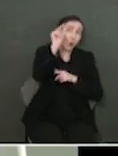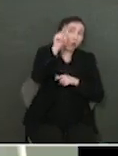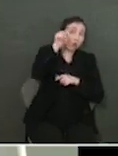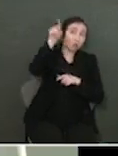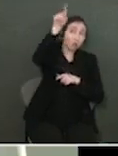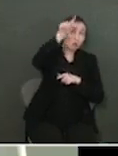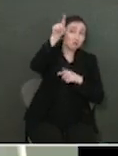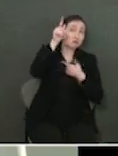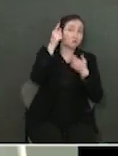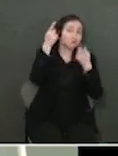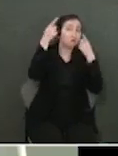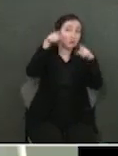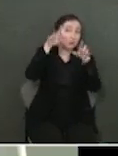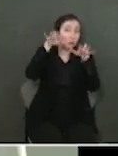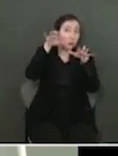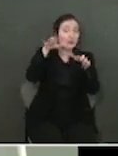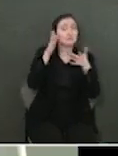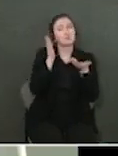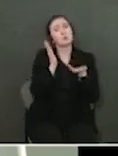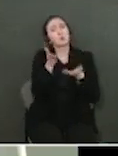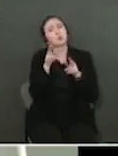again, in the event that